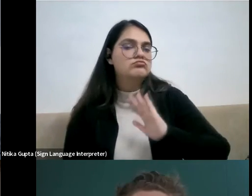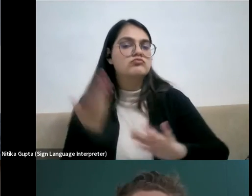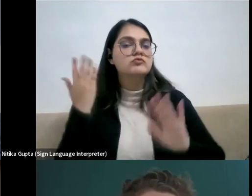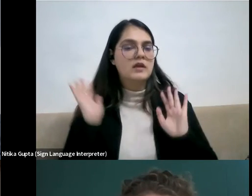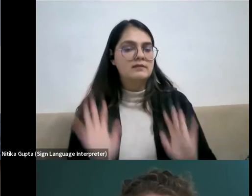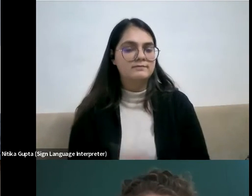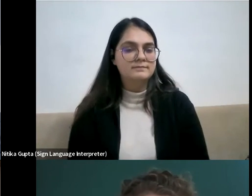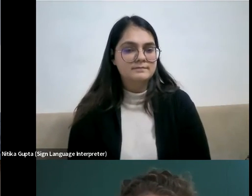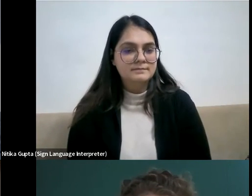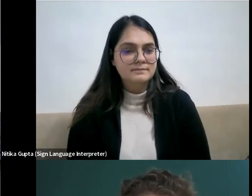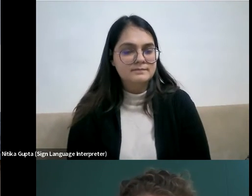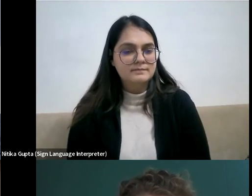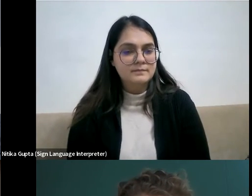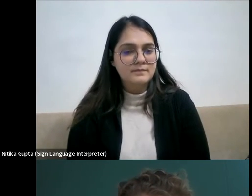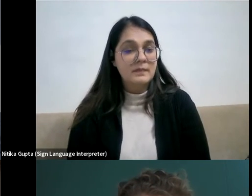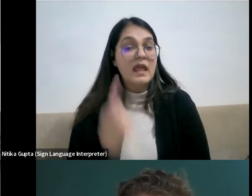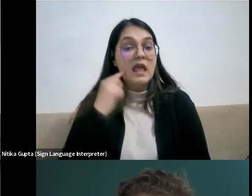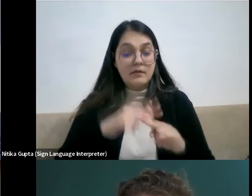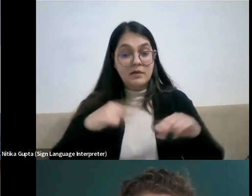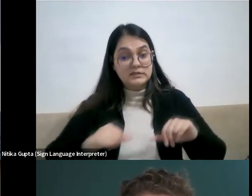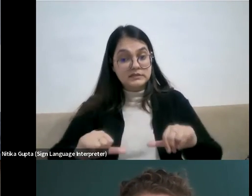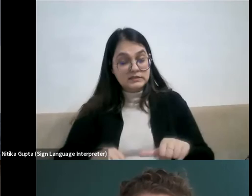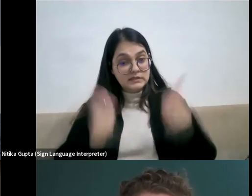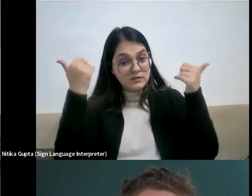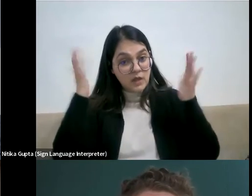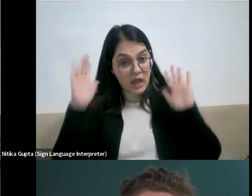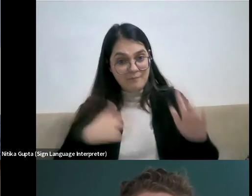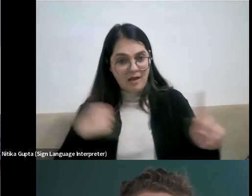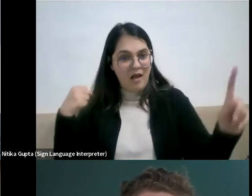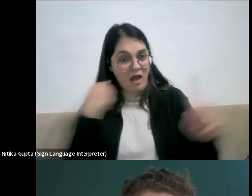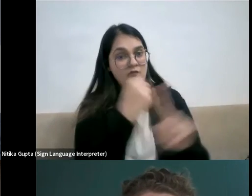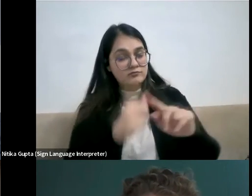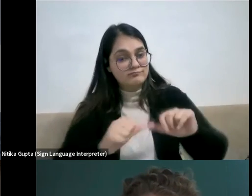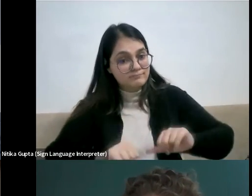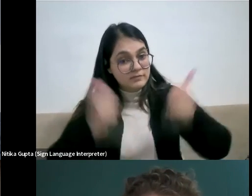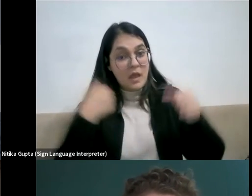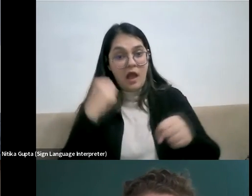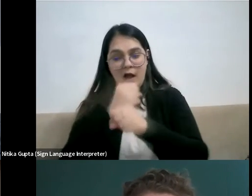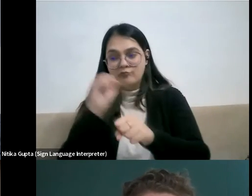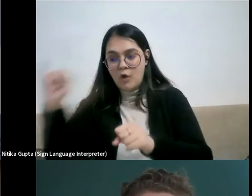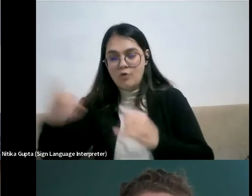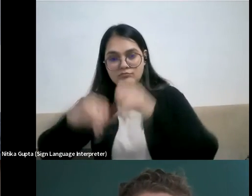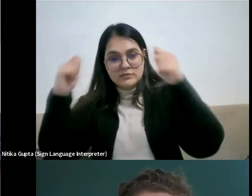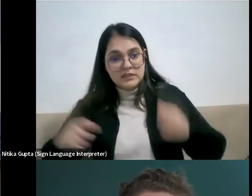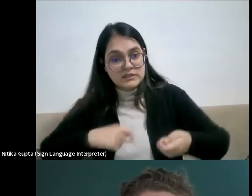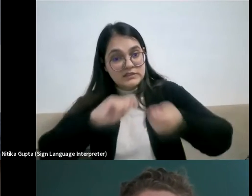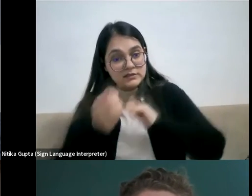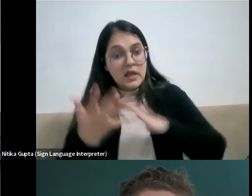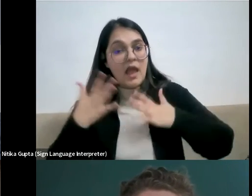capture. And so if we're successful with our advocacy to change the governance structures in our health